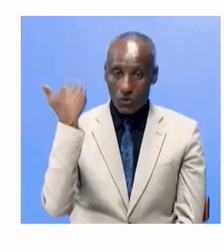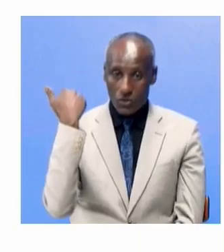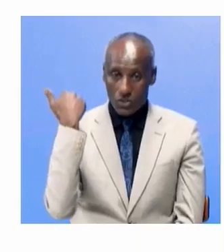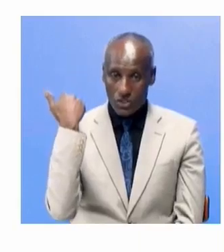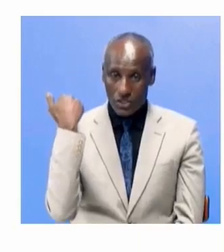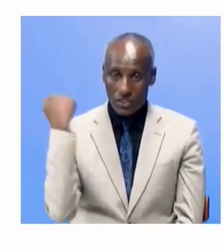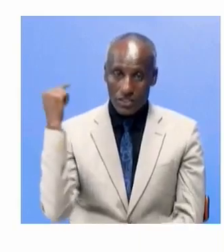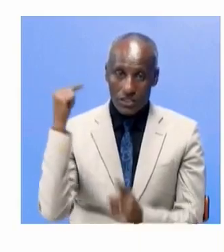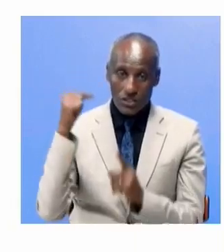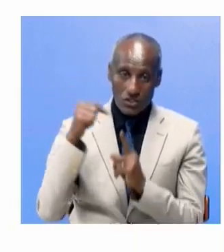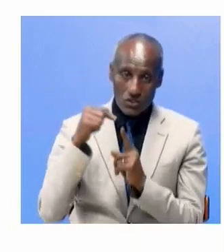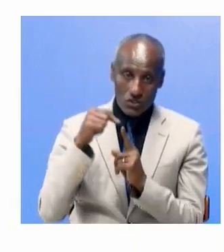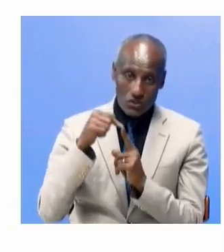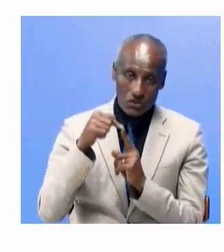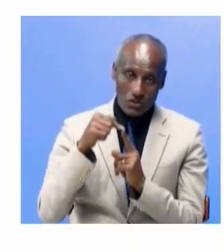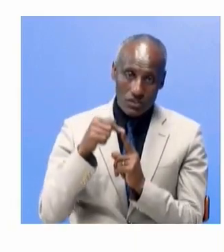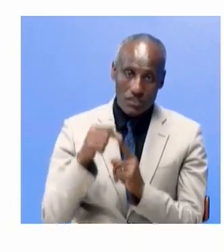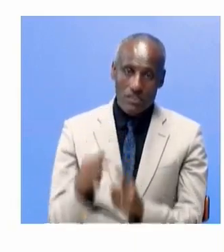used.